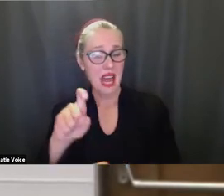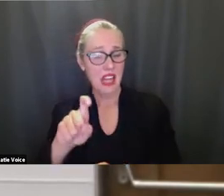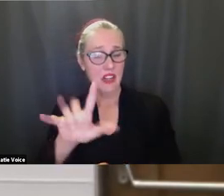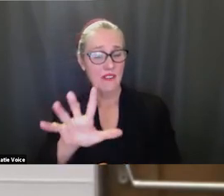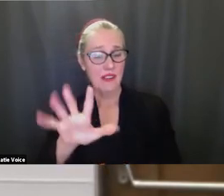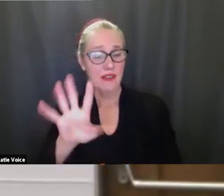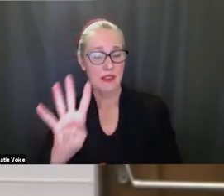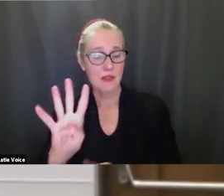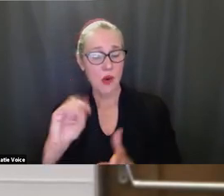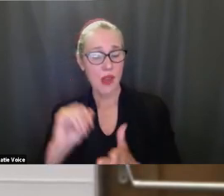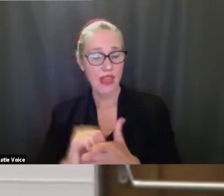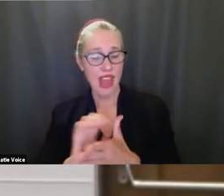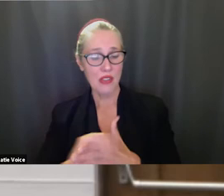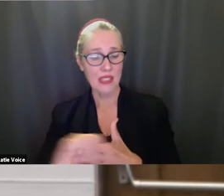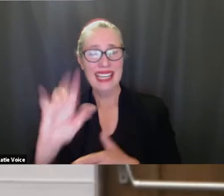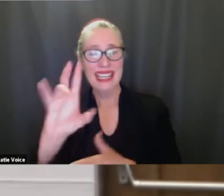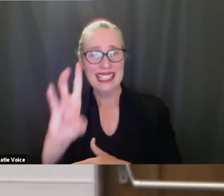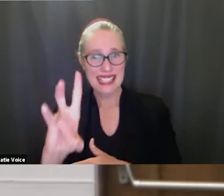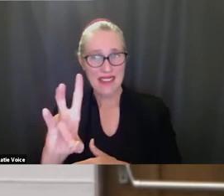771